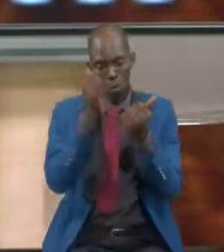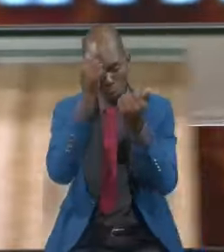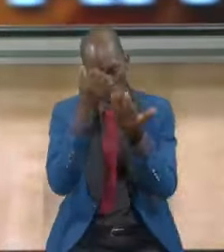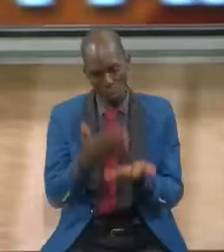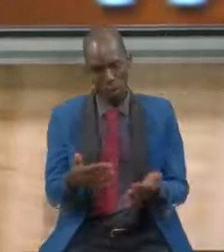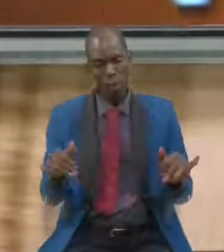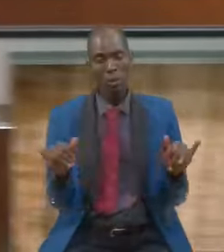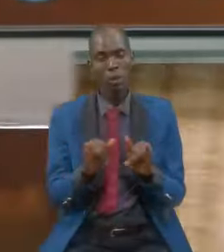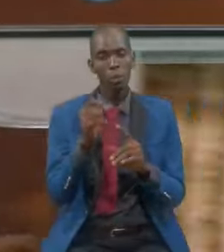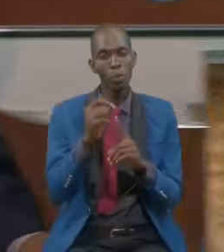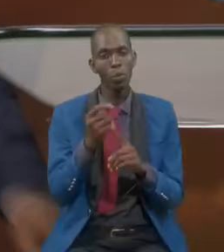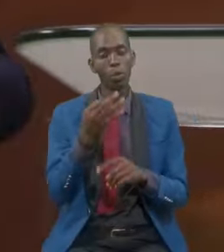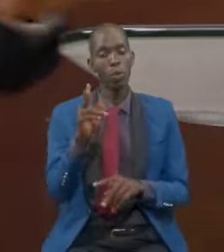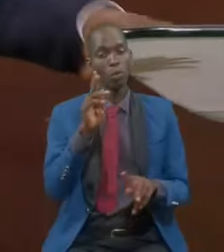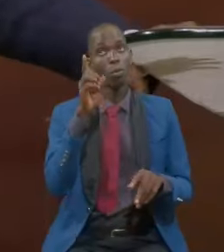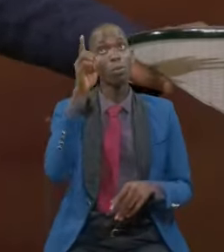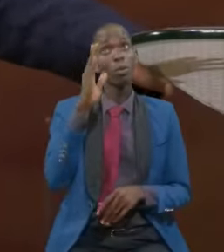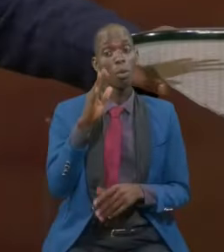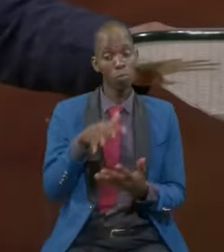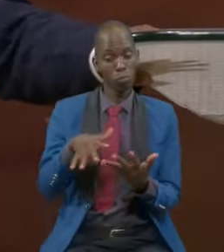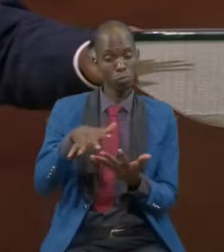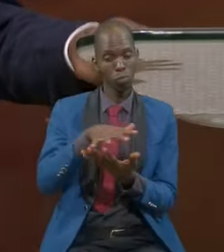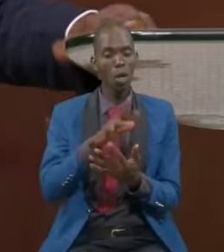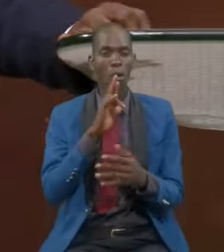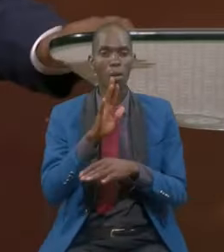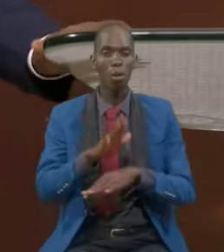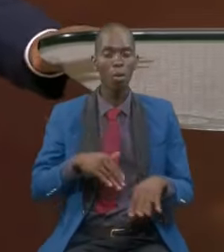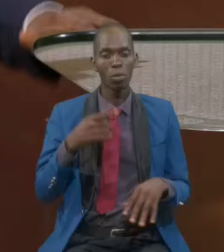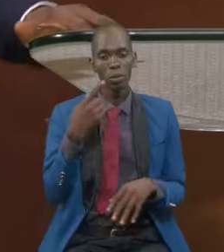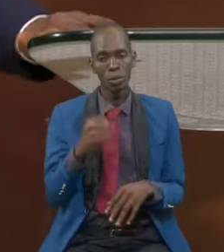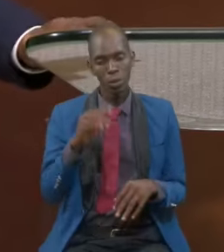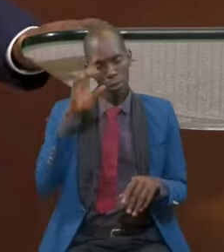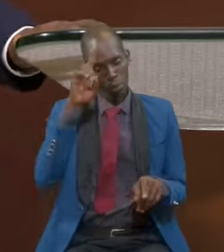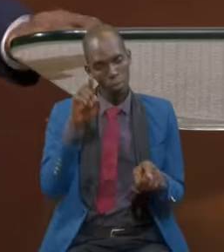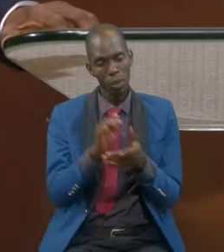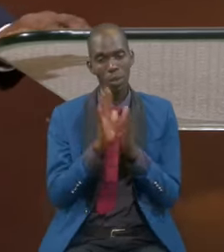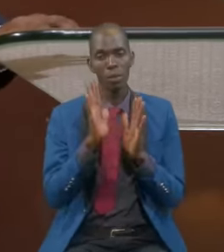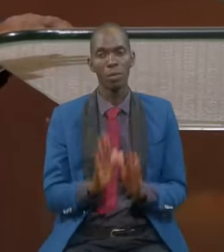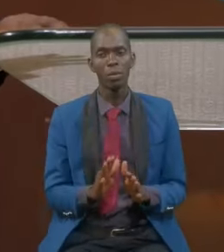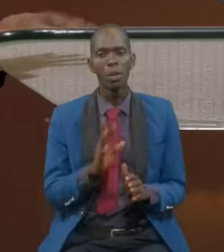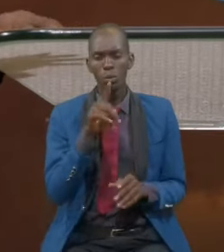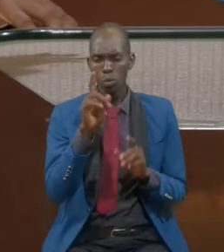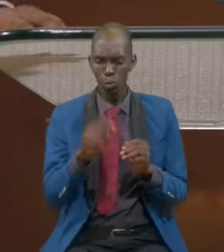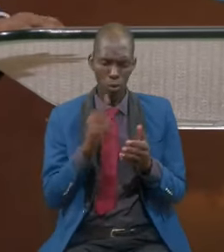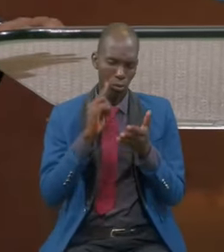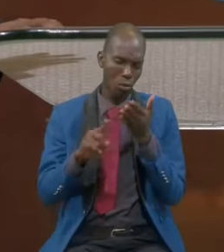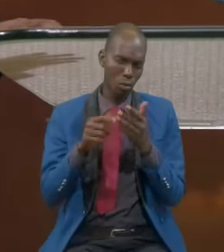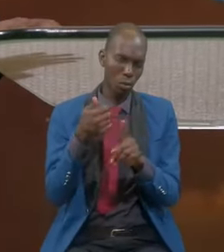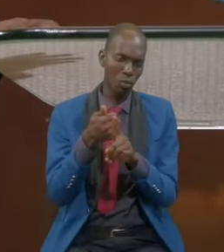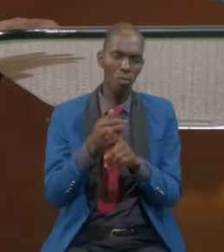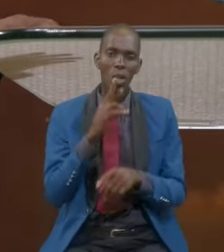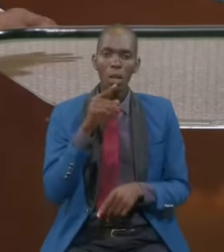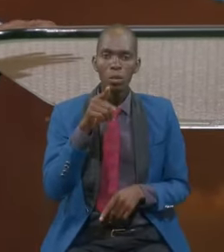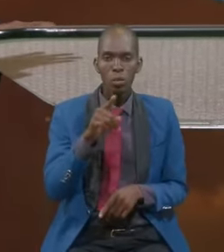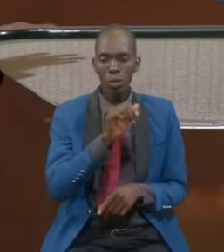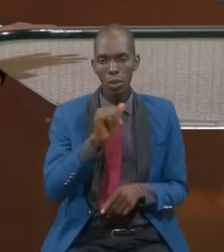word of God. Those are the brethren. And you must check up Are you a brother? Are you a sister? Have